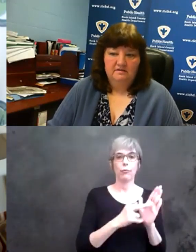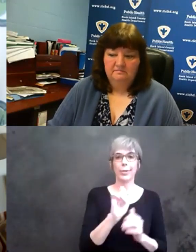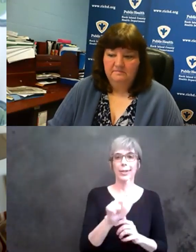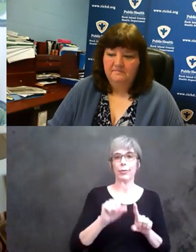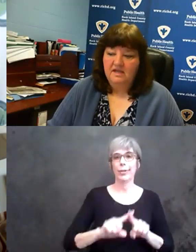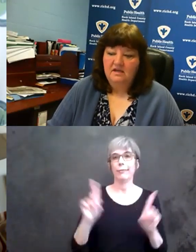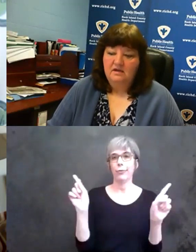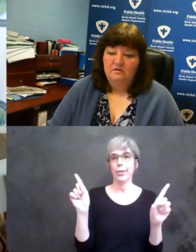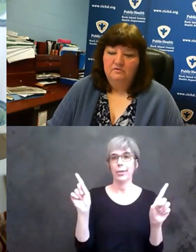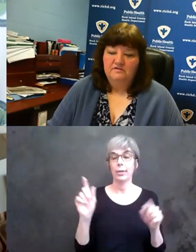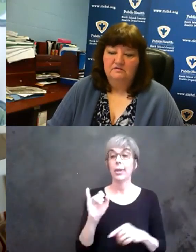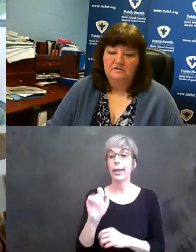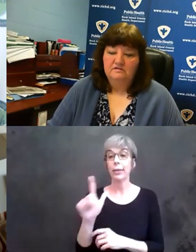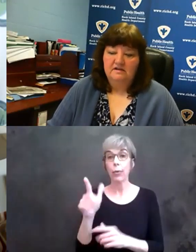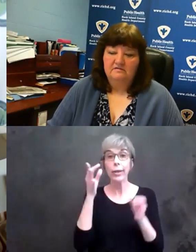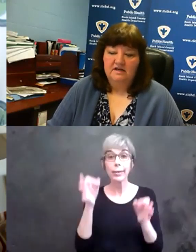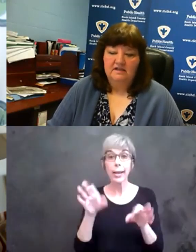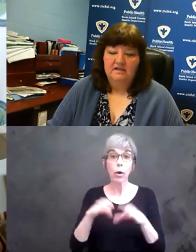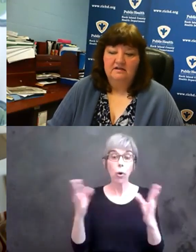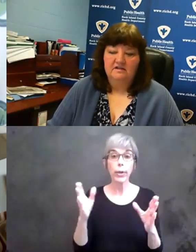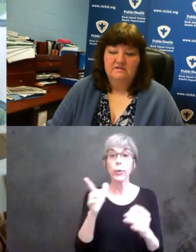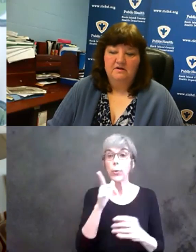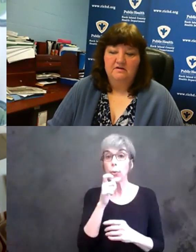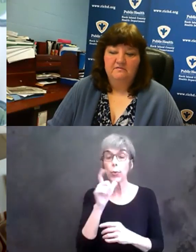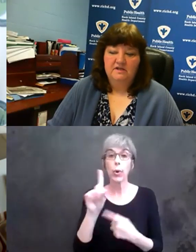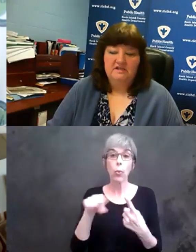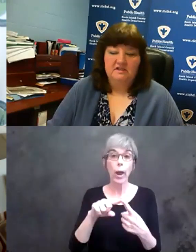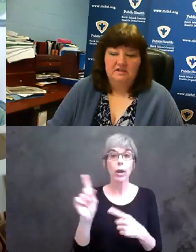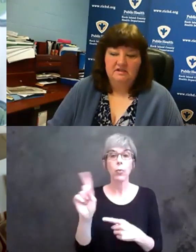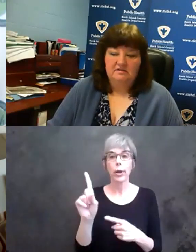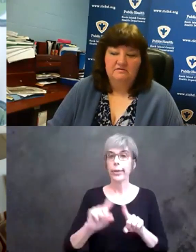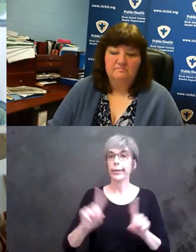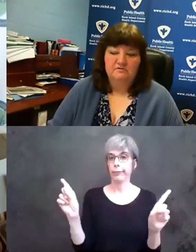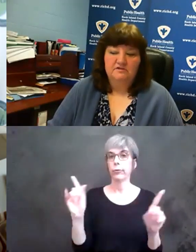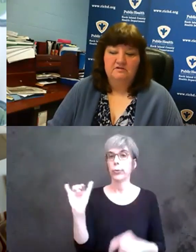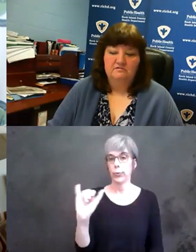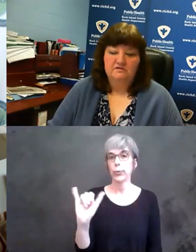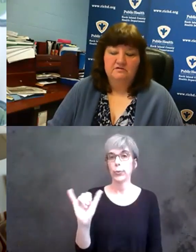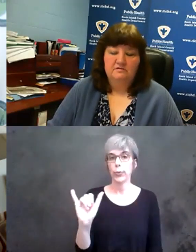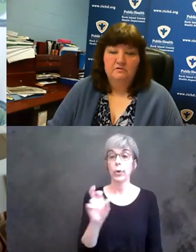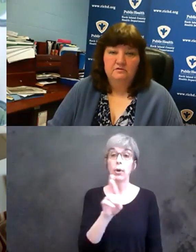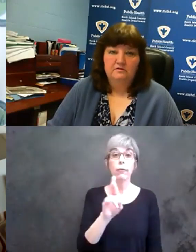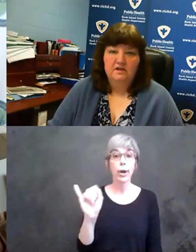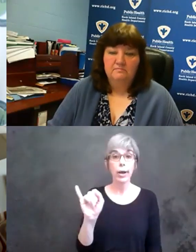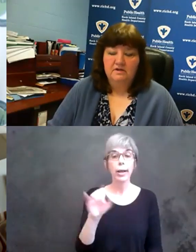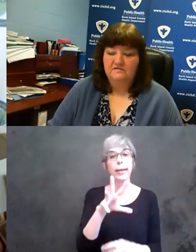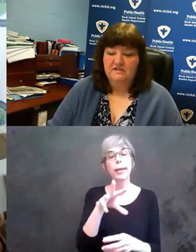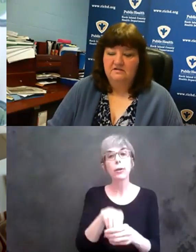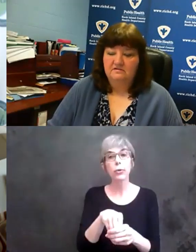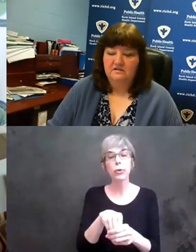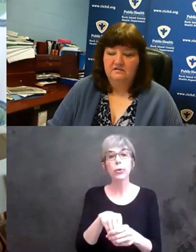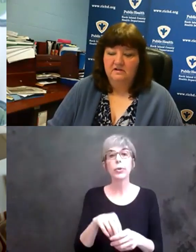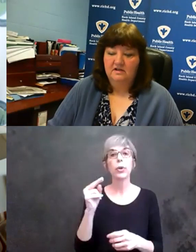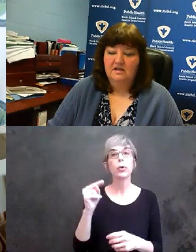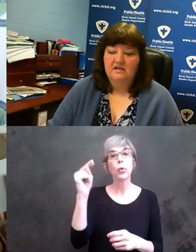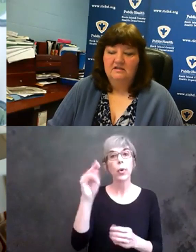reopening. We've told you that Rock Island County is part of a region that includes most of the northern and much of